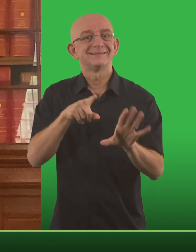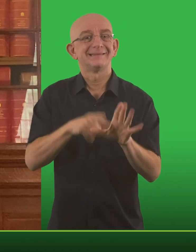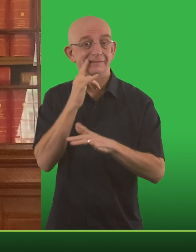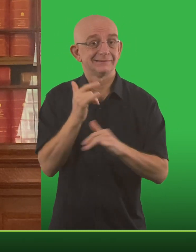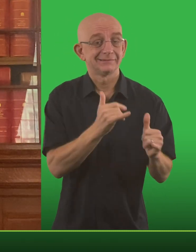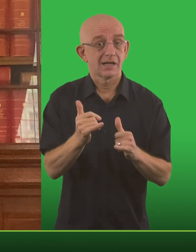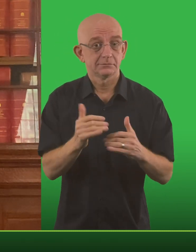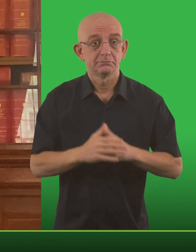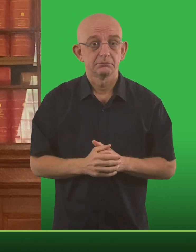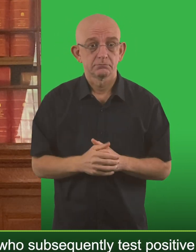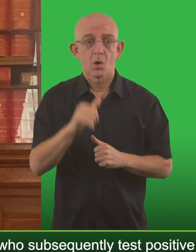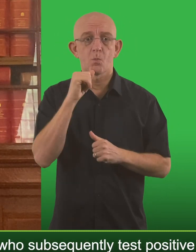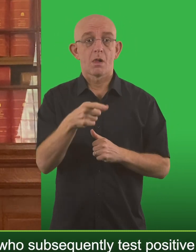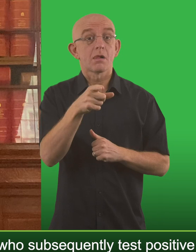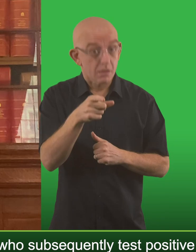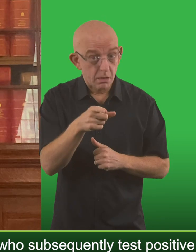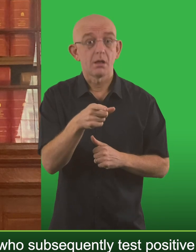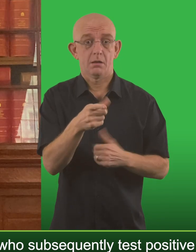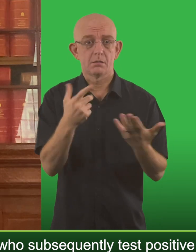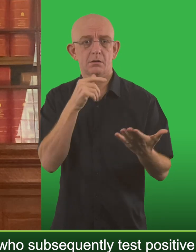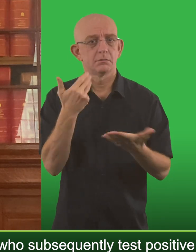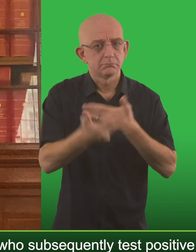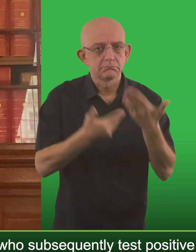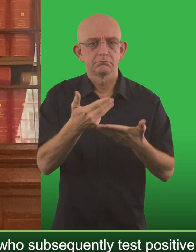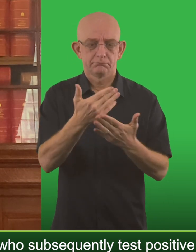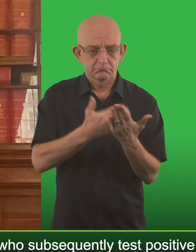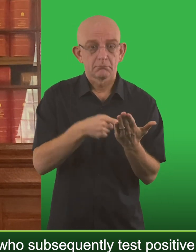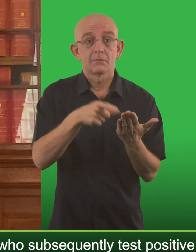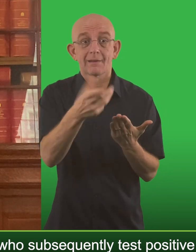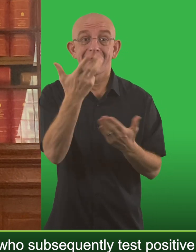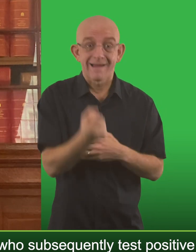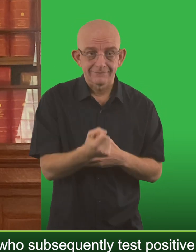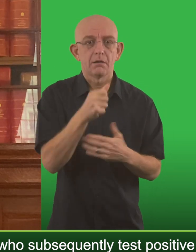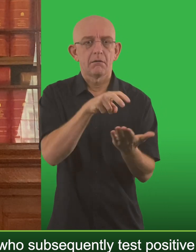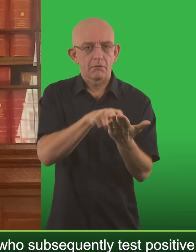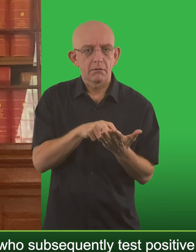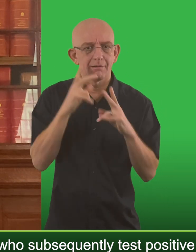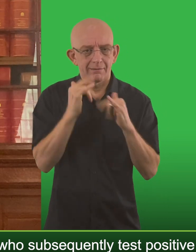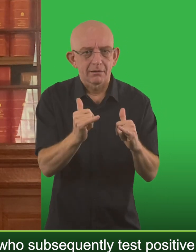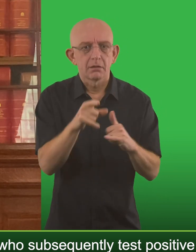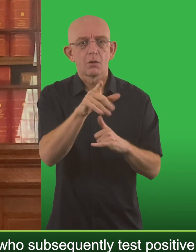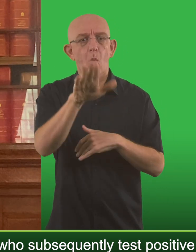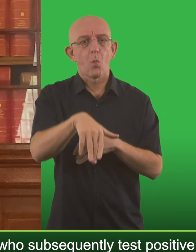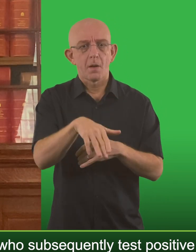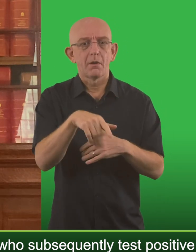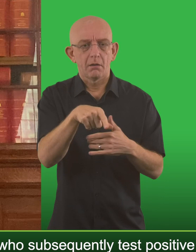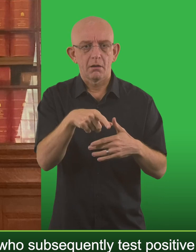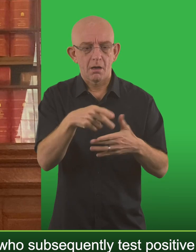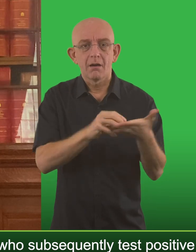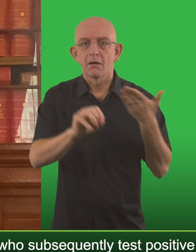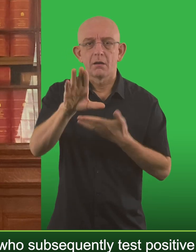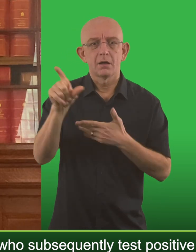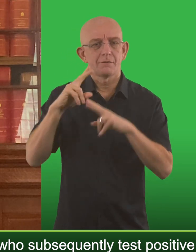PCR test. If you do opt in, randomly selected individuals who subsequently test positive will be